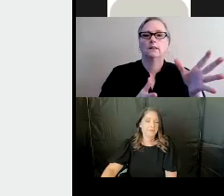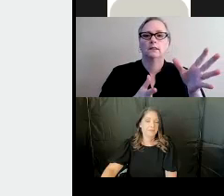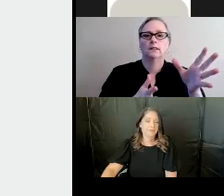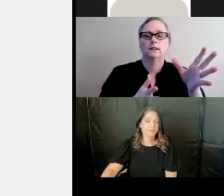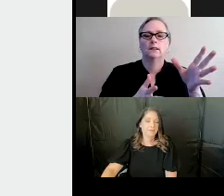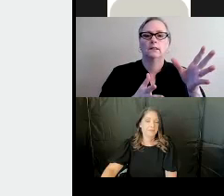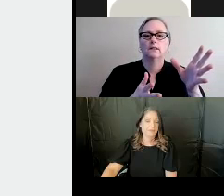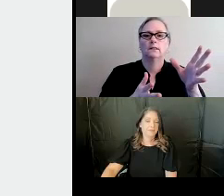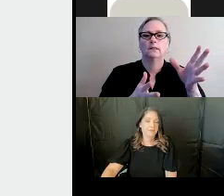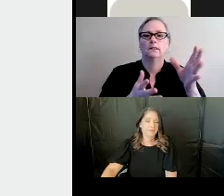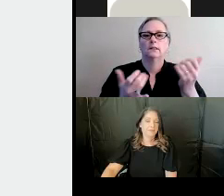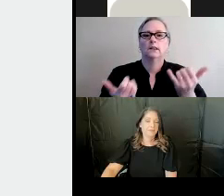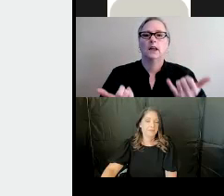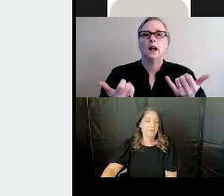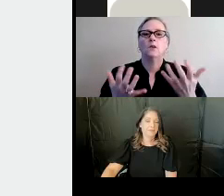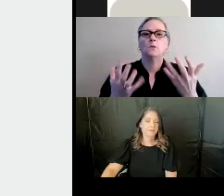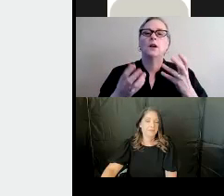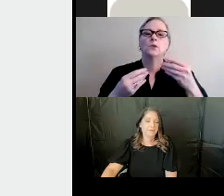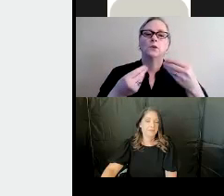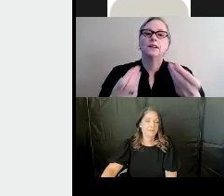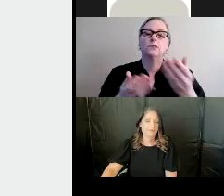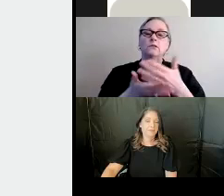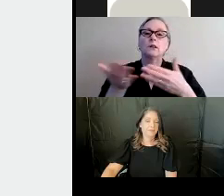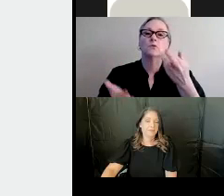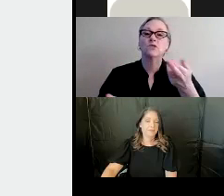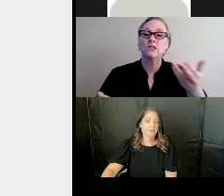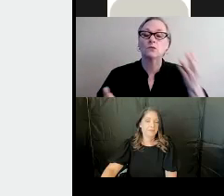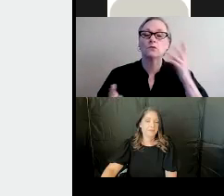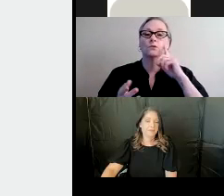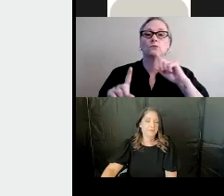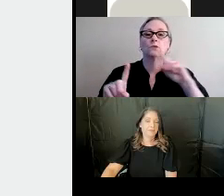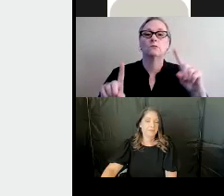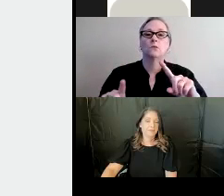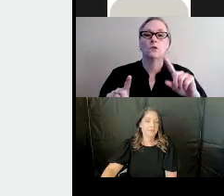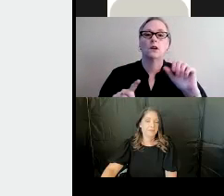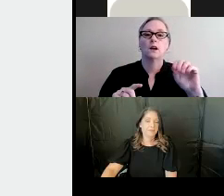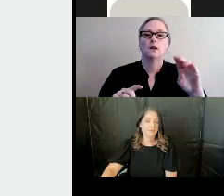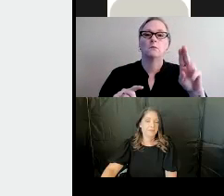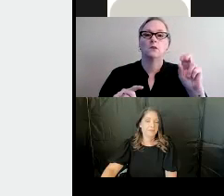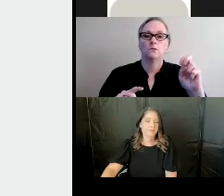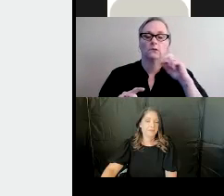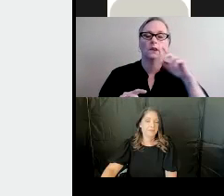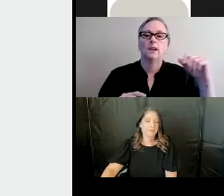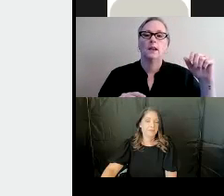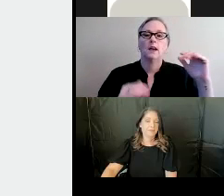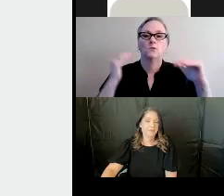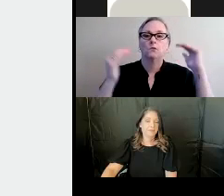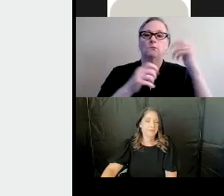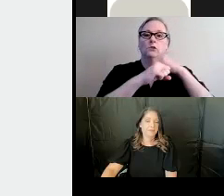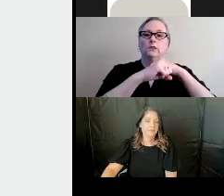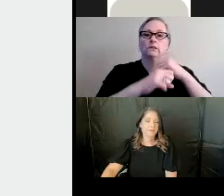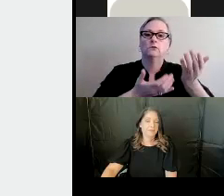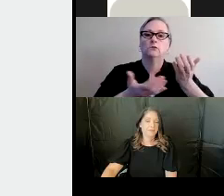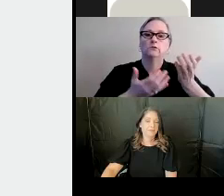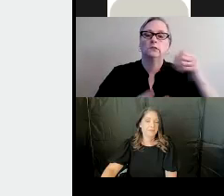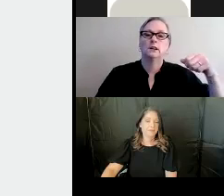Now I would like to leave you with some resources to report abuse. So for the Adult Protective Services, we